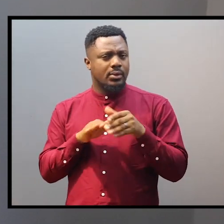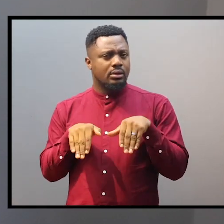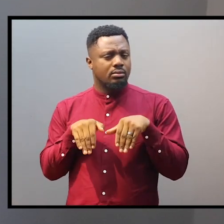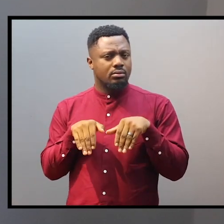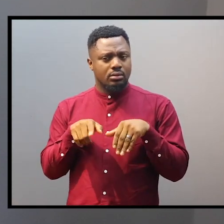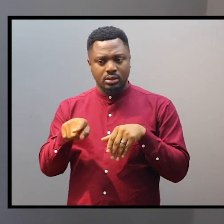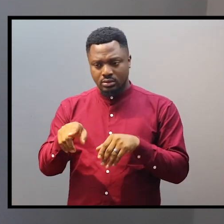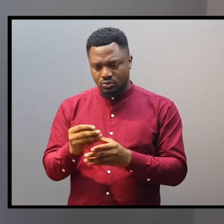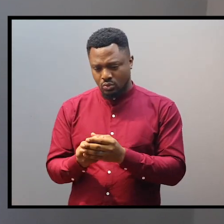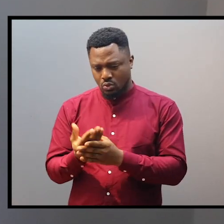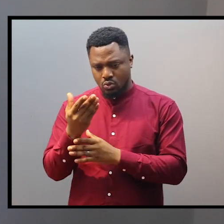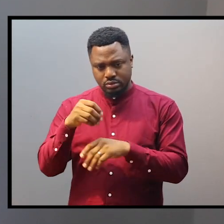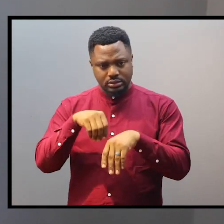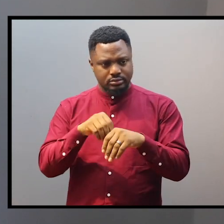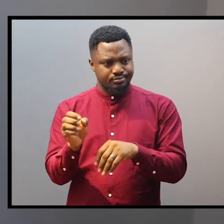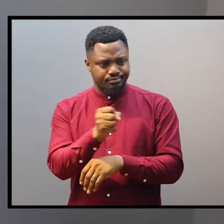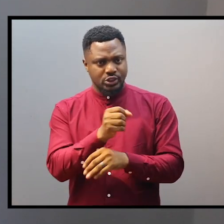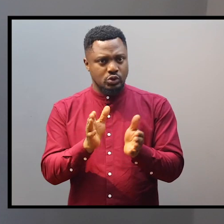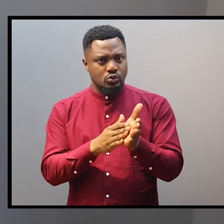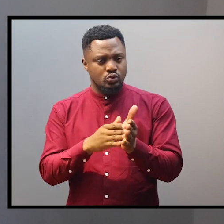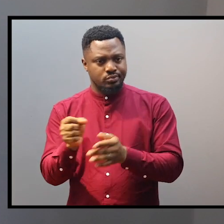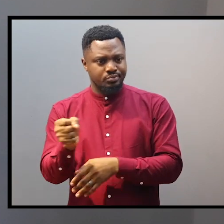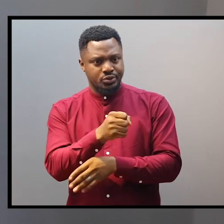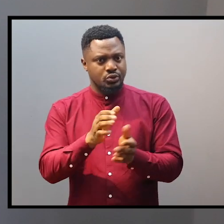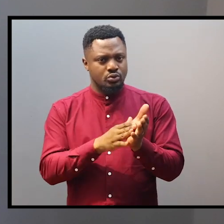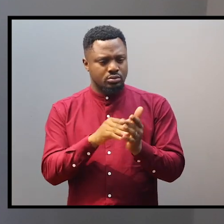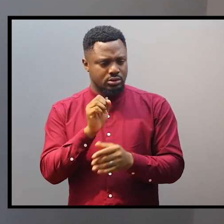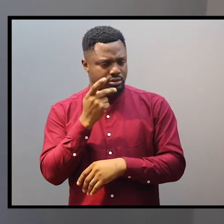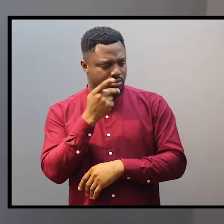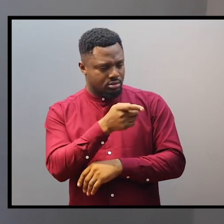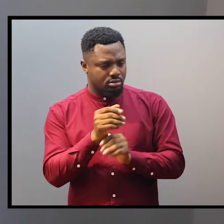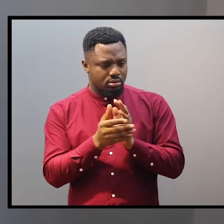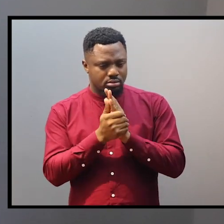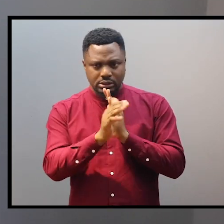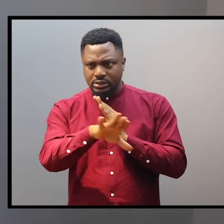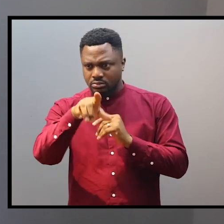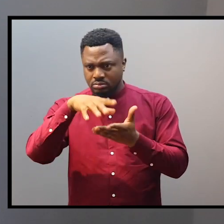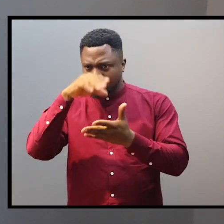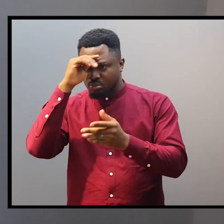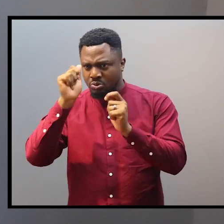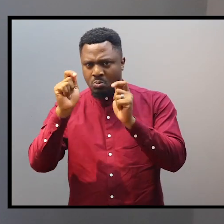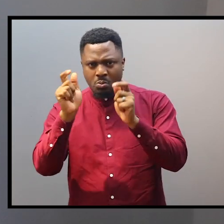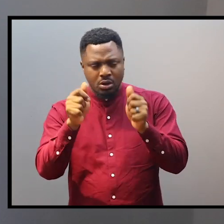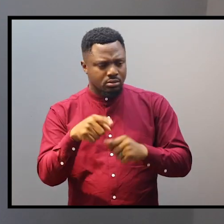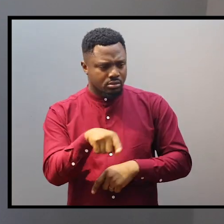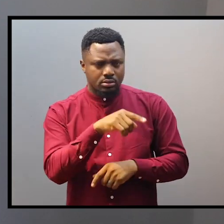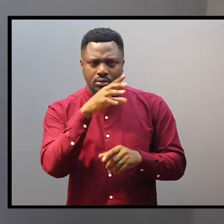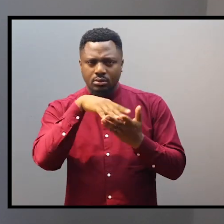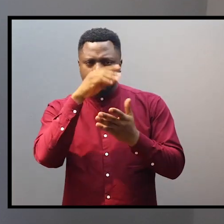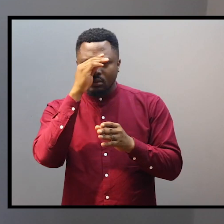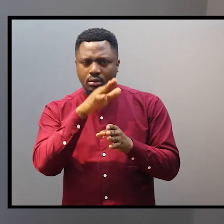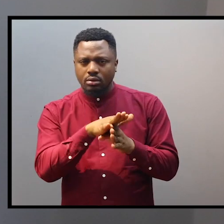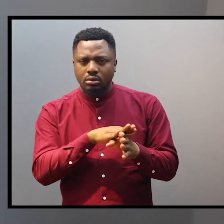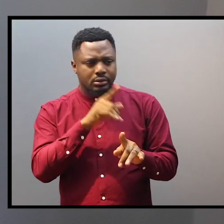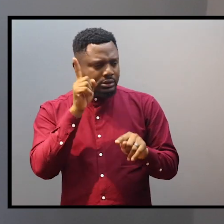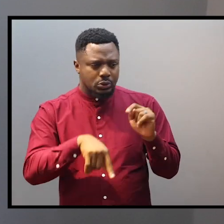they start school and interacting with peers, you also notice that skills that children their age are able to do with